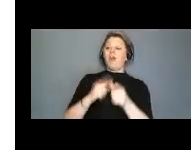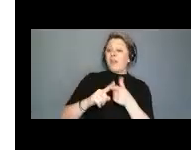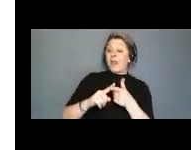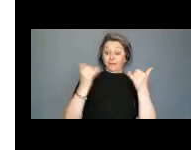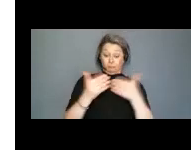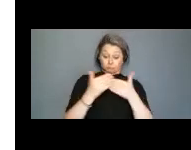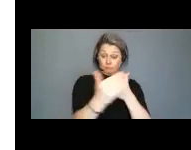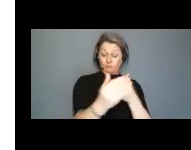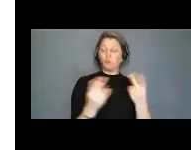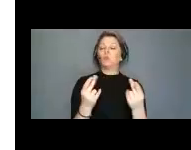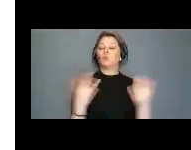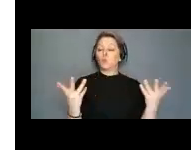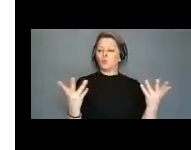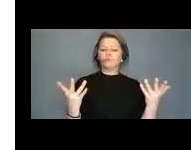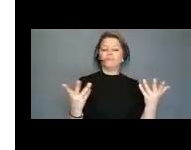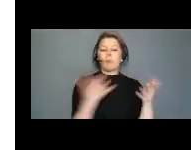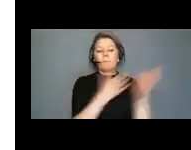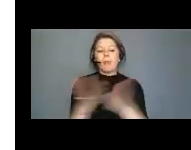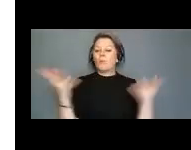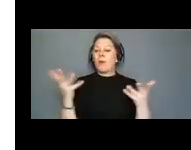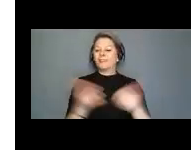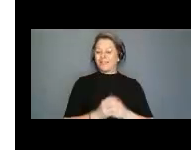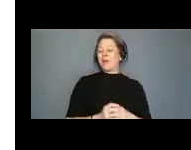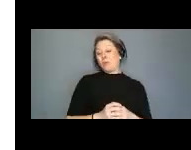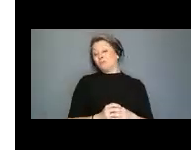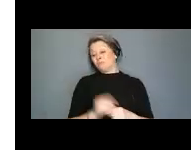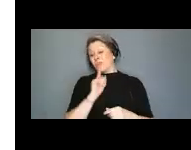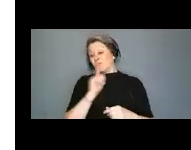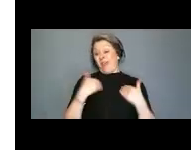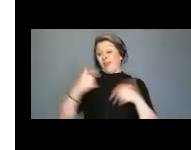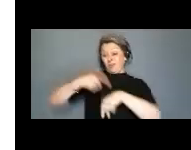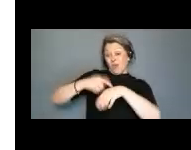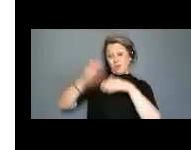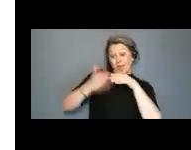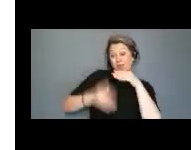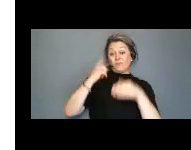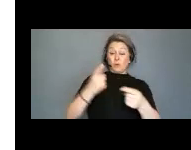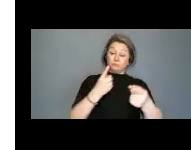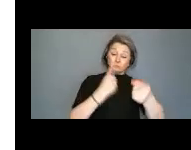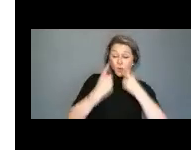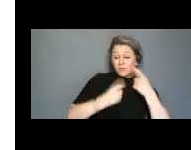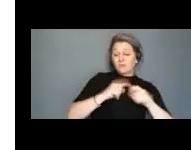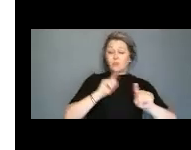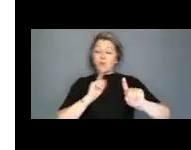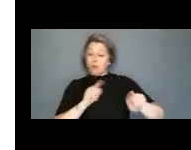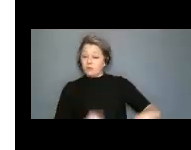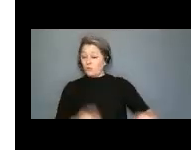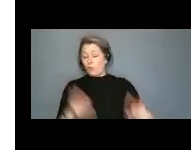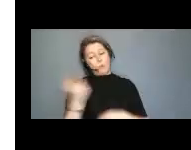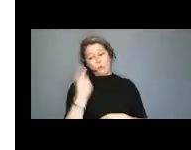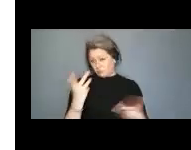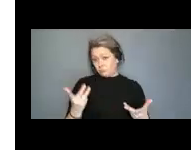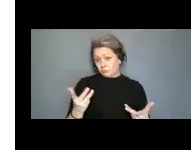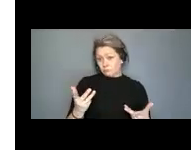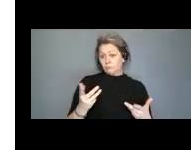And again, always happy to have the discussion. So we've built in time for questions and answers. Steve and I always like to be interrupted